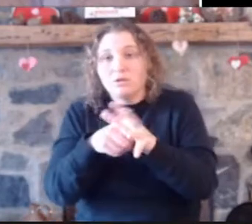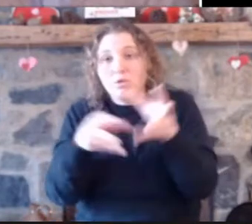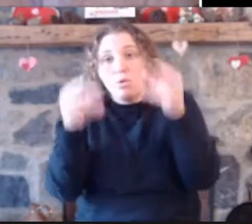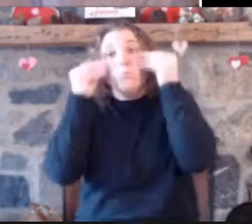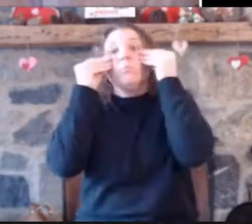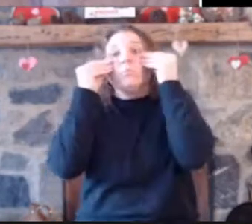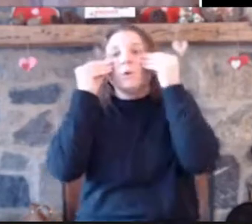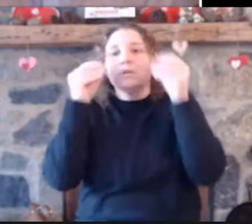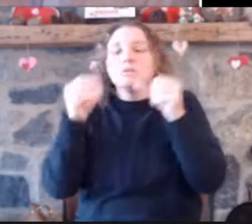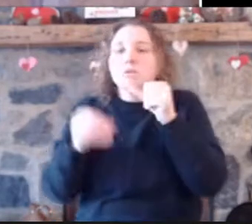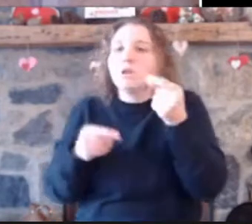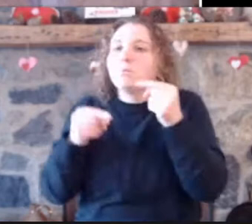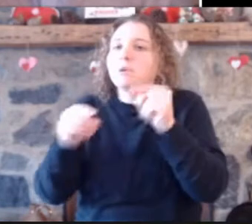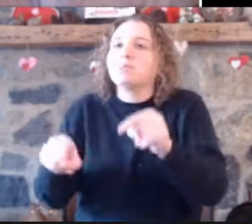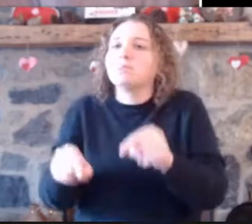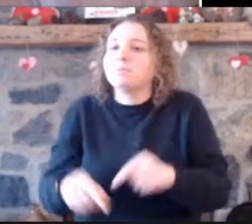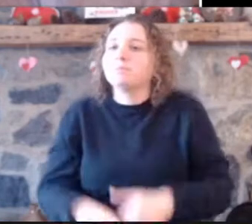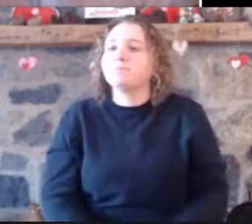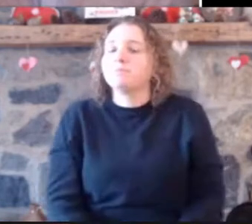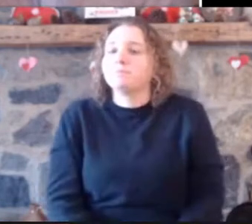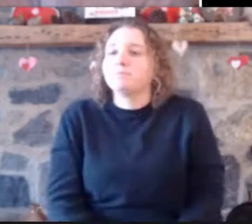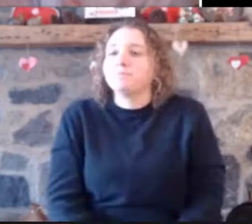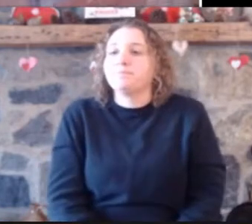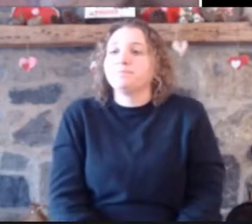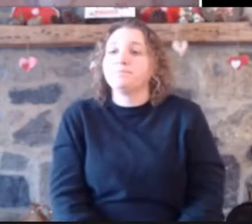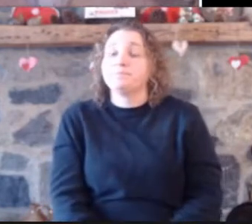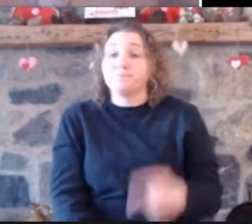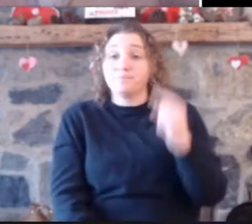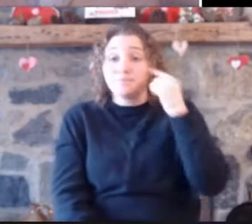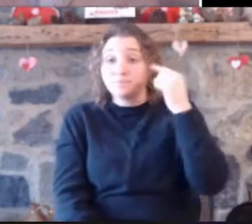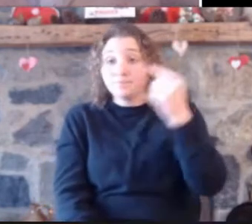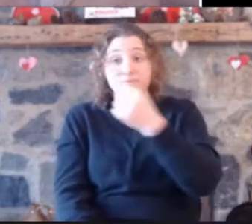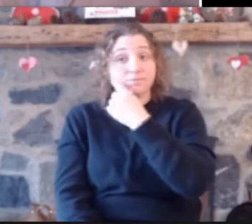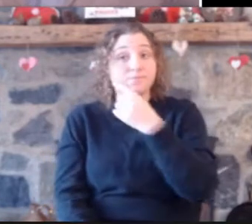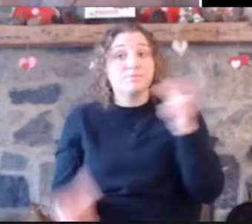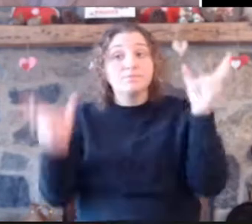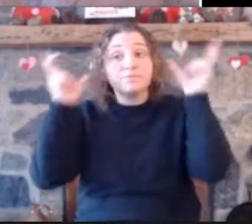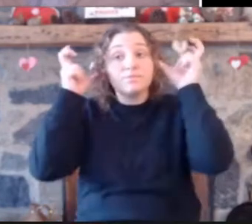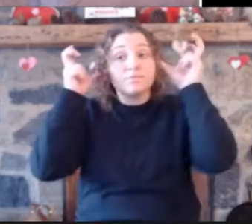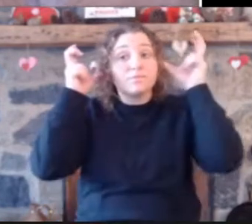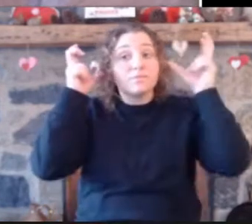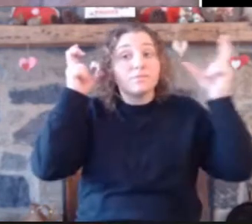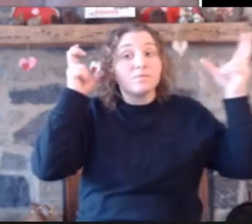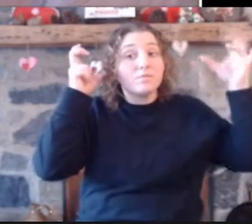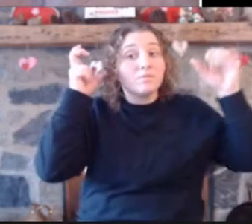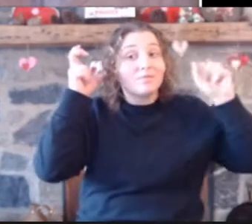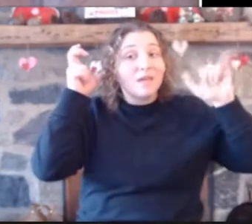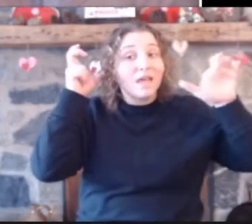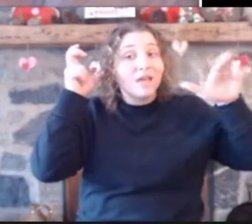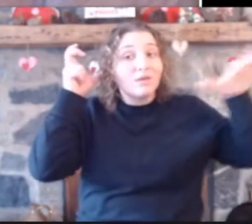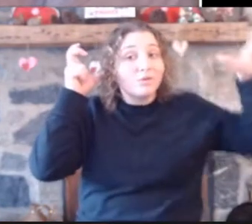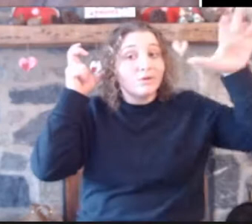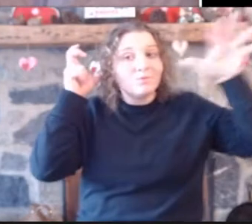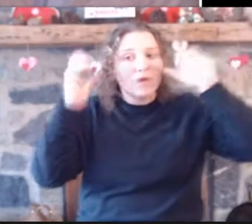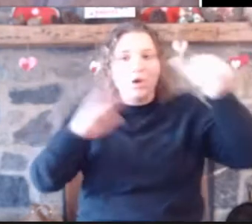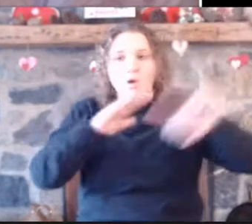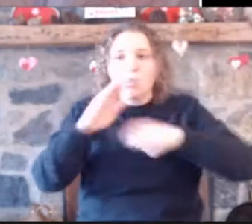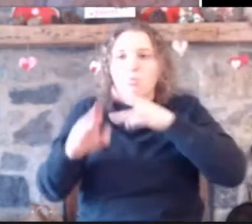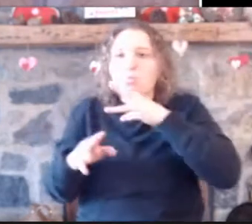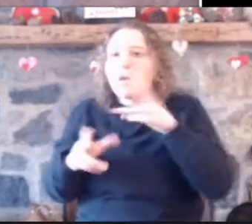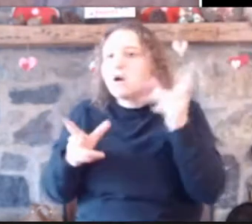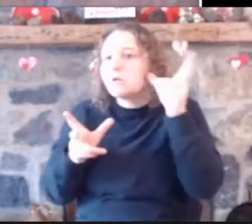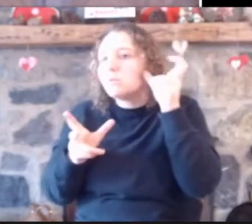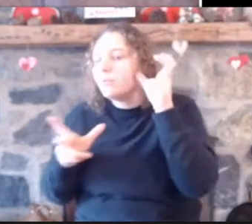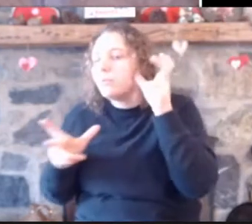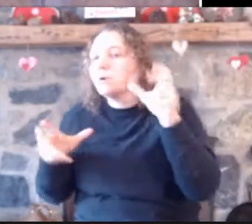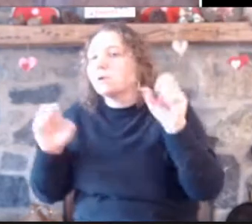pressure. Remember the champagne cork? Ears that can hear from out here in the air, able to change and evolve to be able to hear underwater without, again,